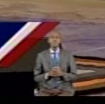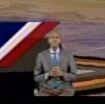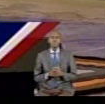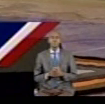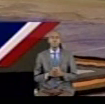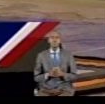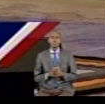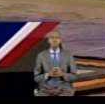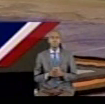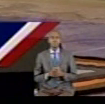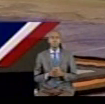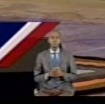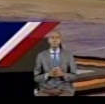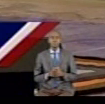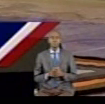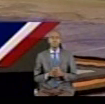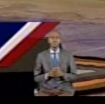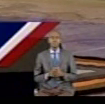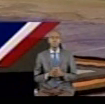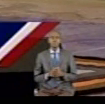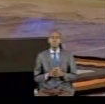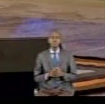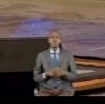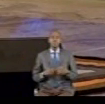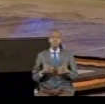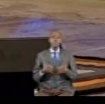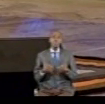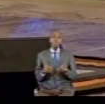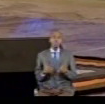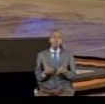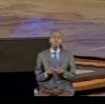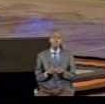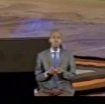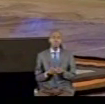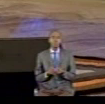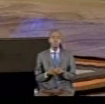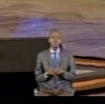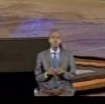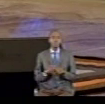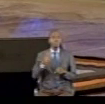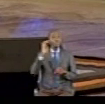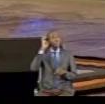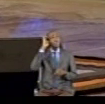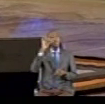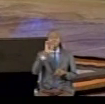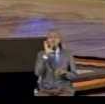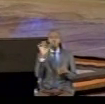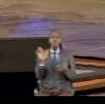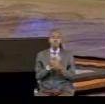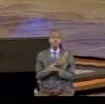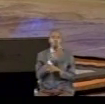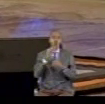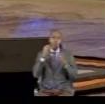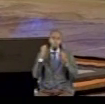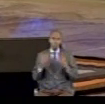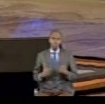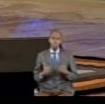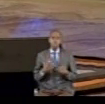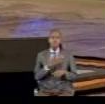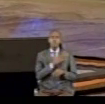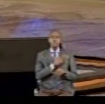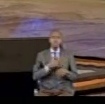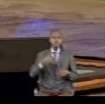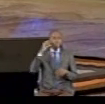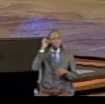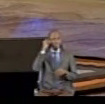Unwavering Faith. As he is full of power, And his name